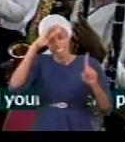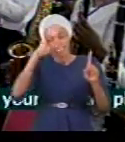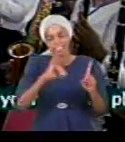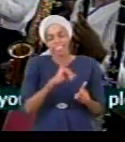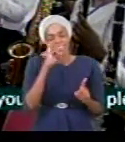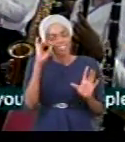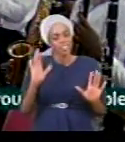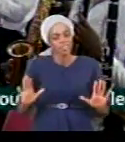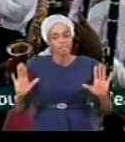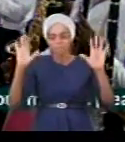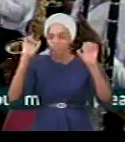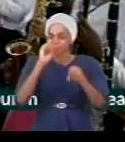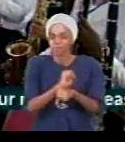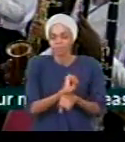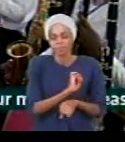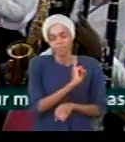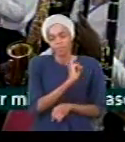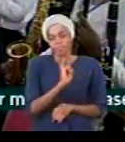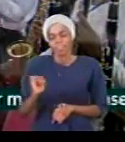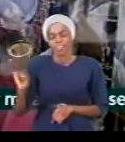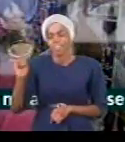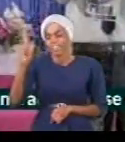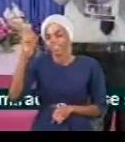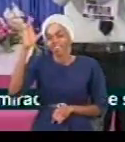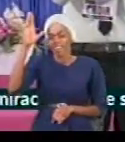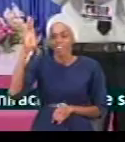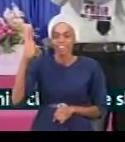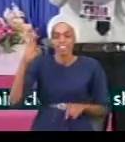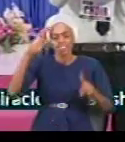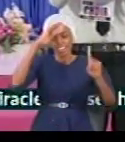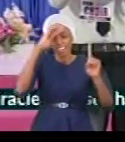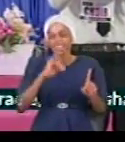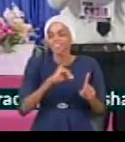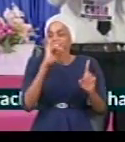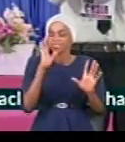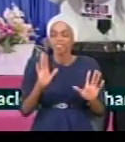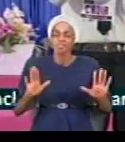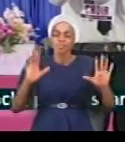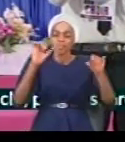Be coming forward now to come and give your testimony.